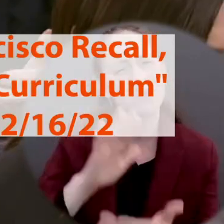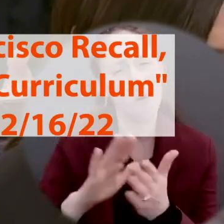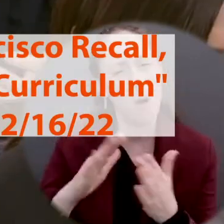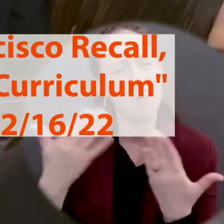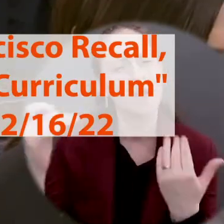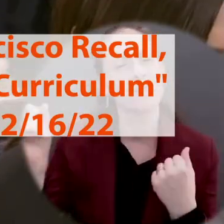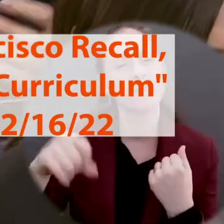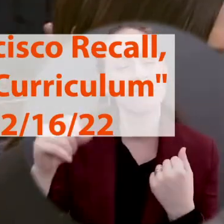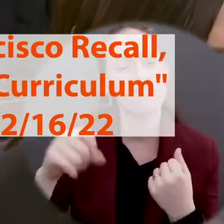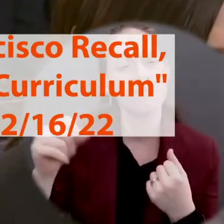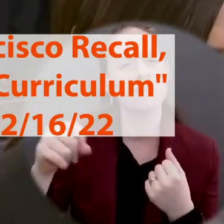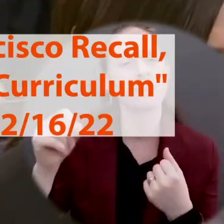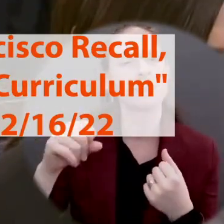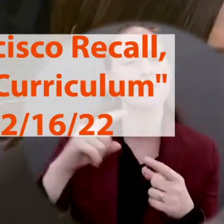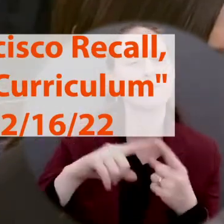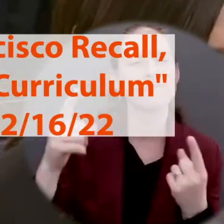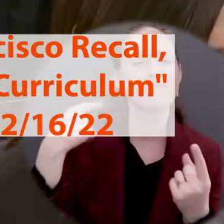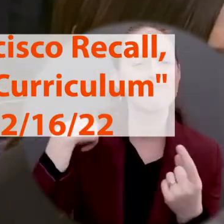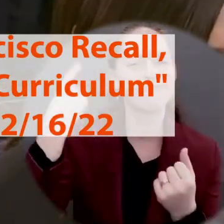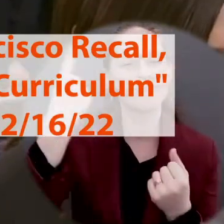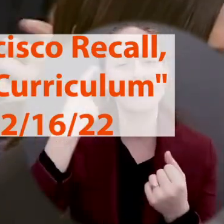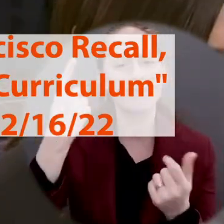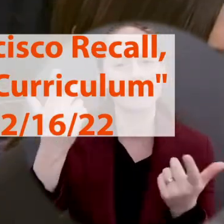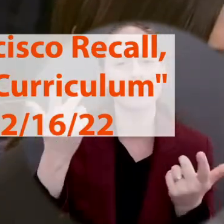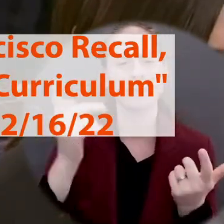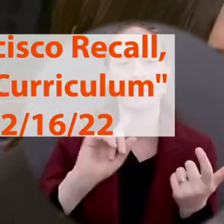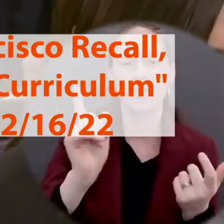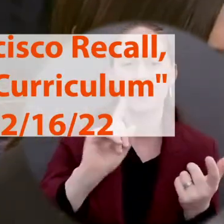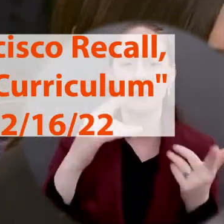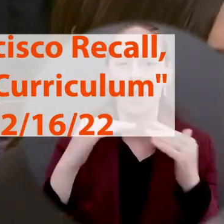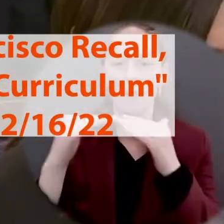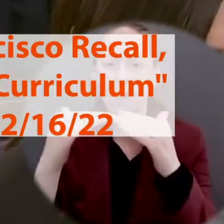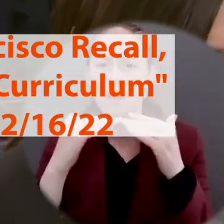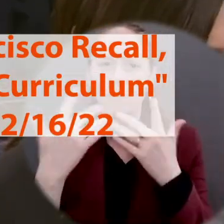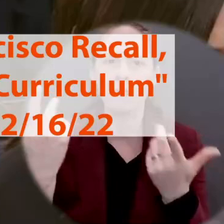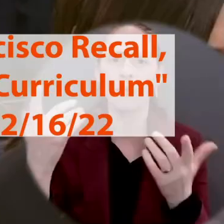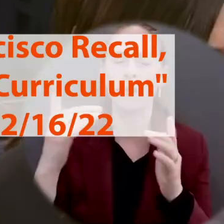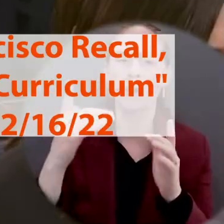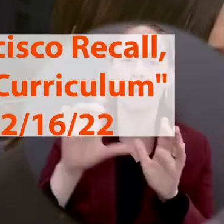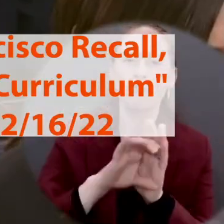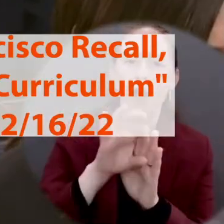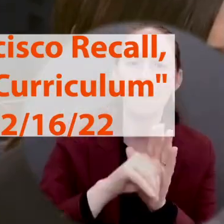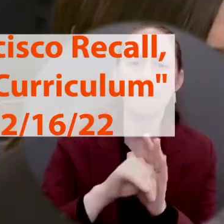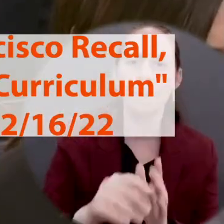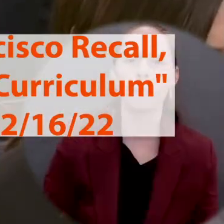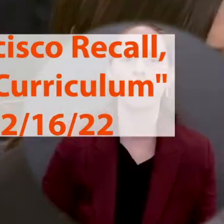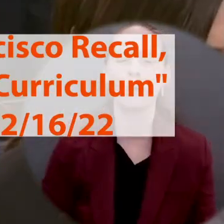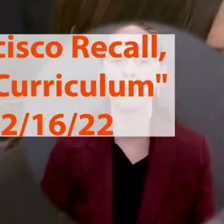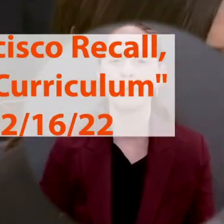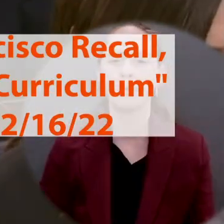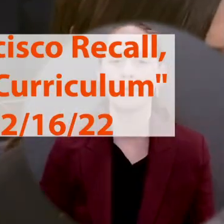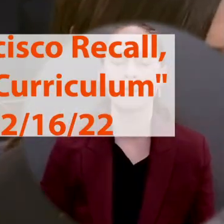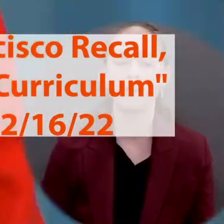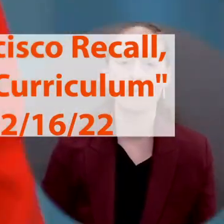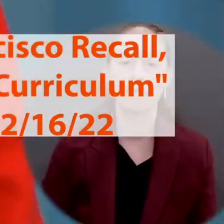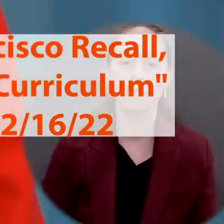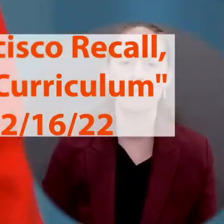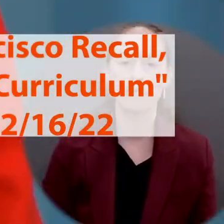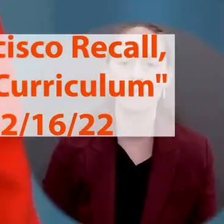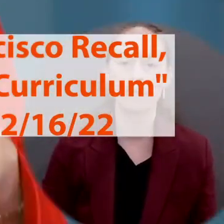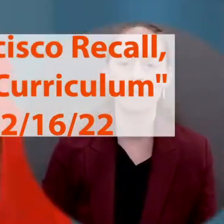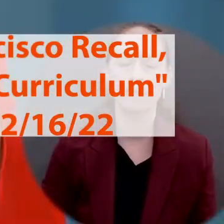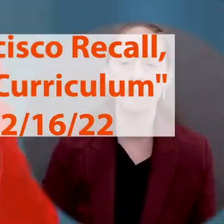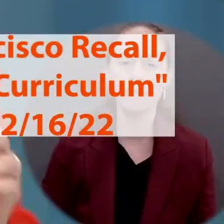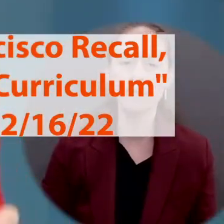seen play about equity, about curriculum play in some of these electoral races. Well, tell